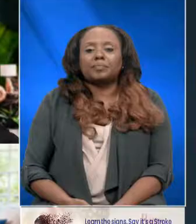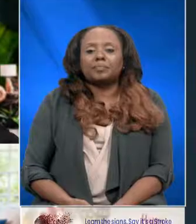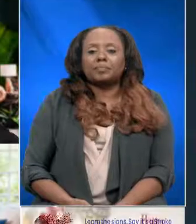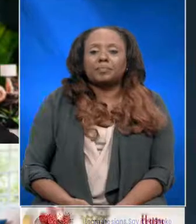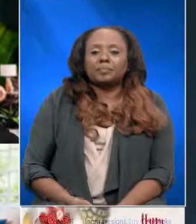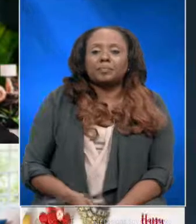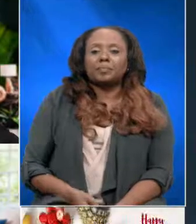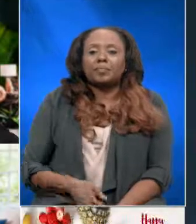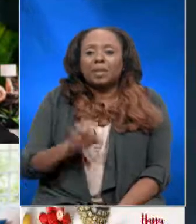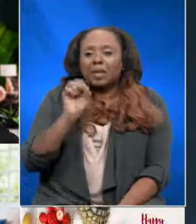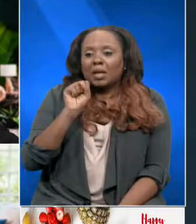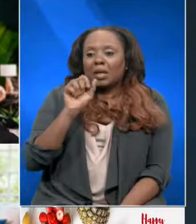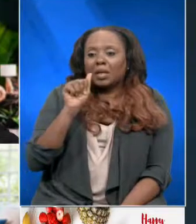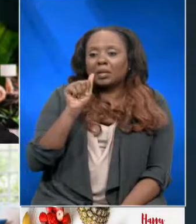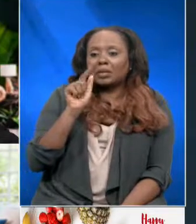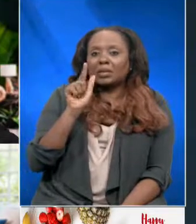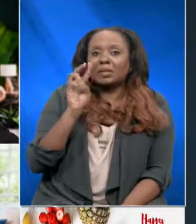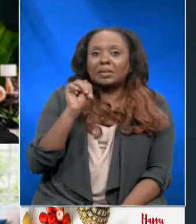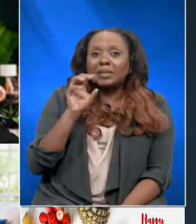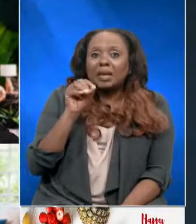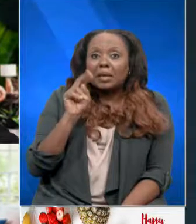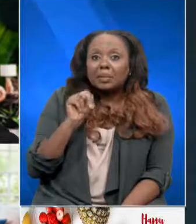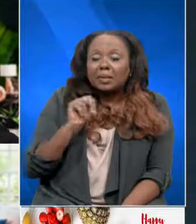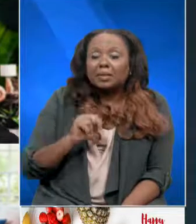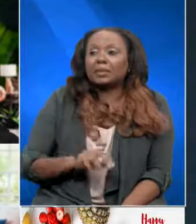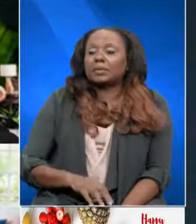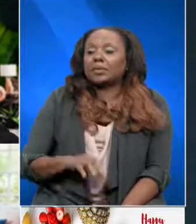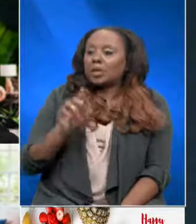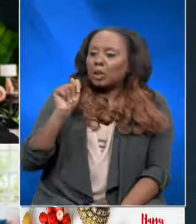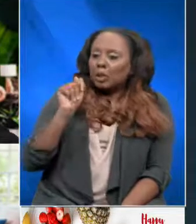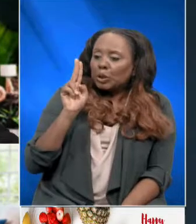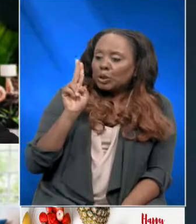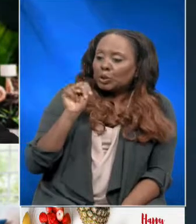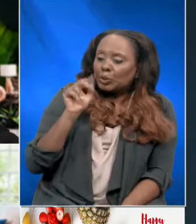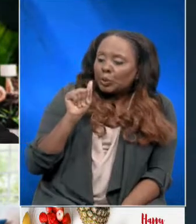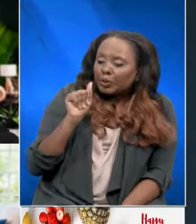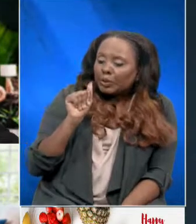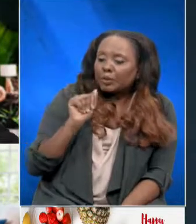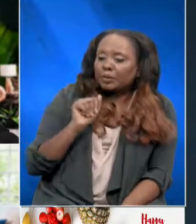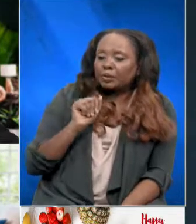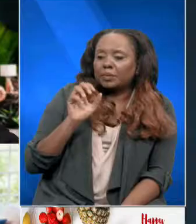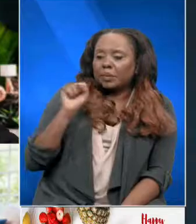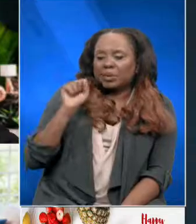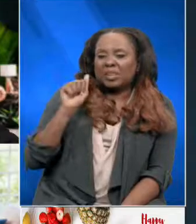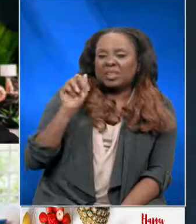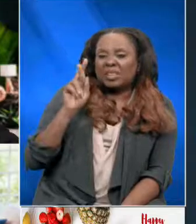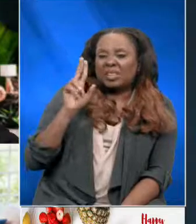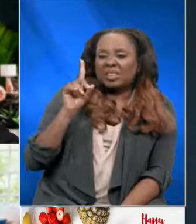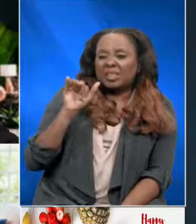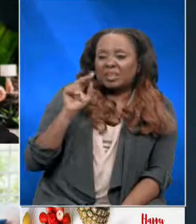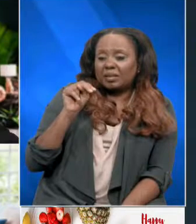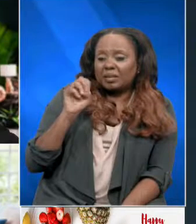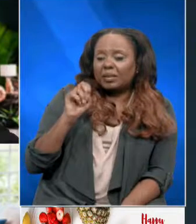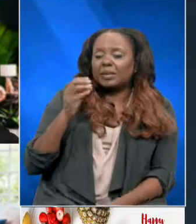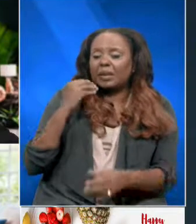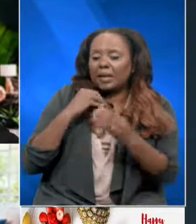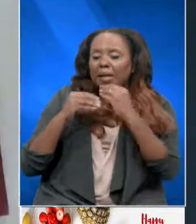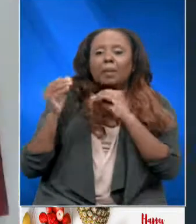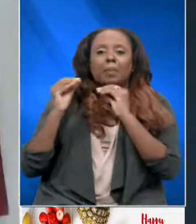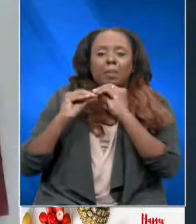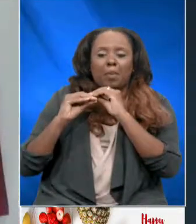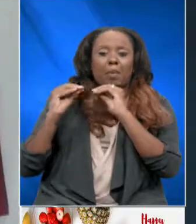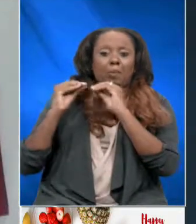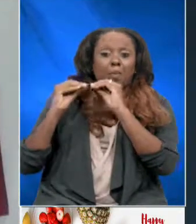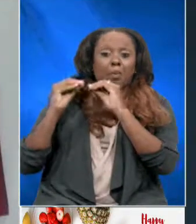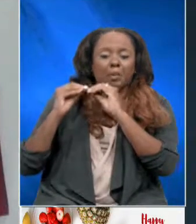in salmon and tuna and sardine are high in unsaturated fat. So we need to be consuming more of these.